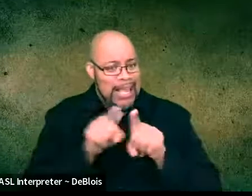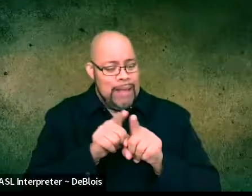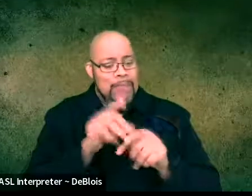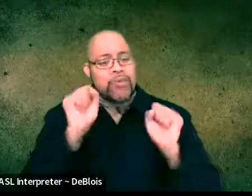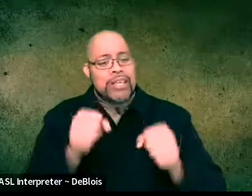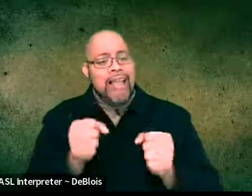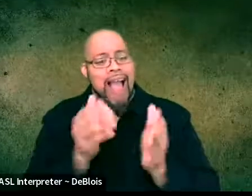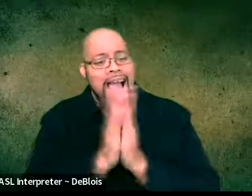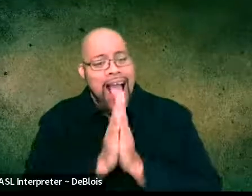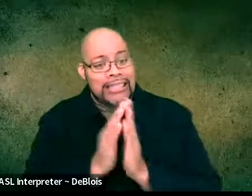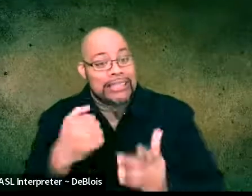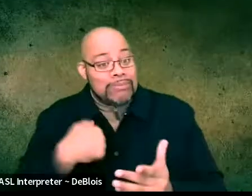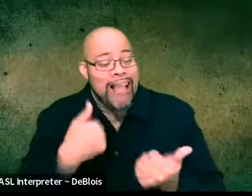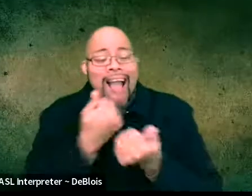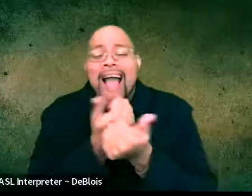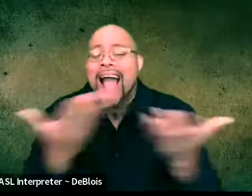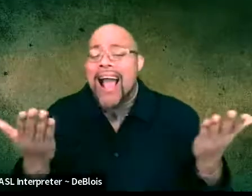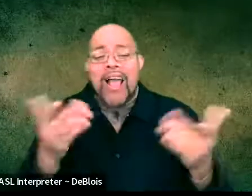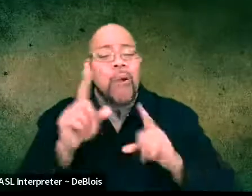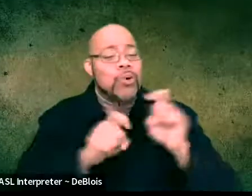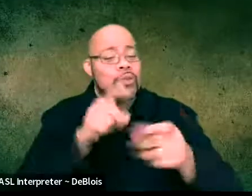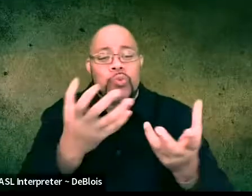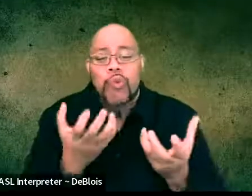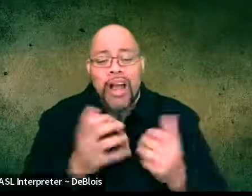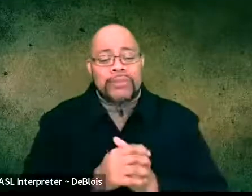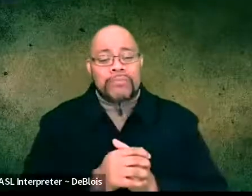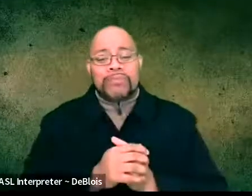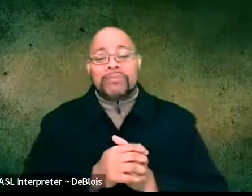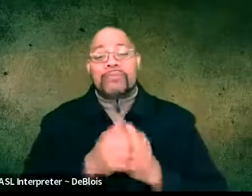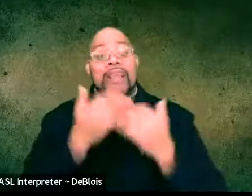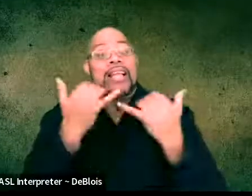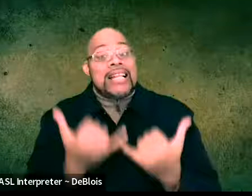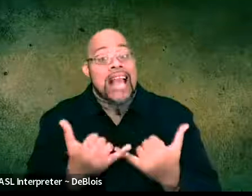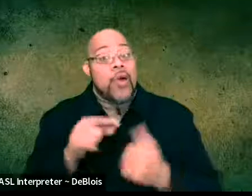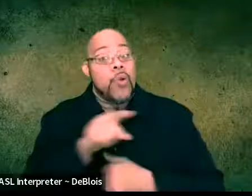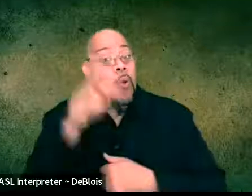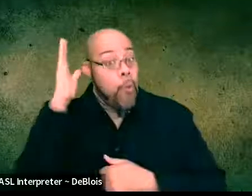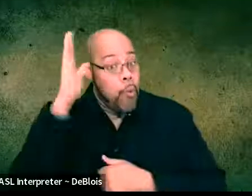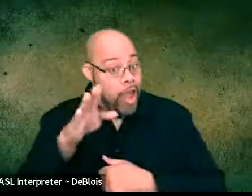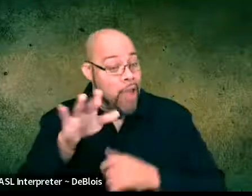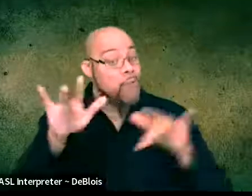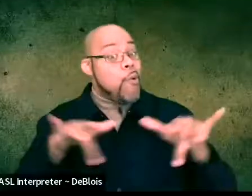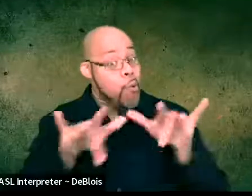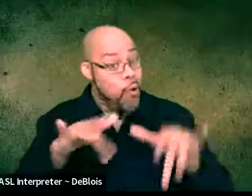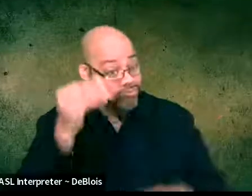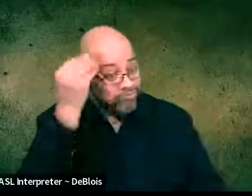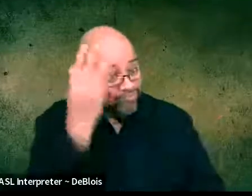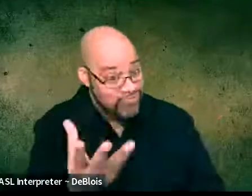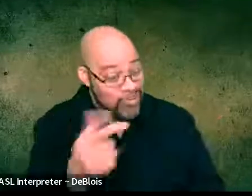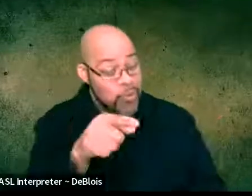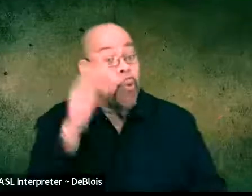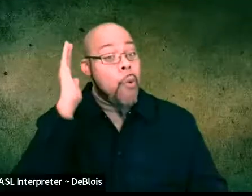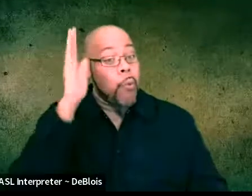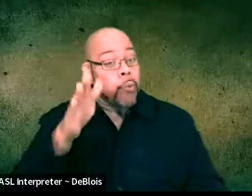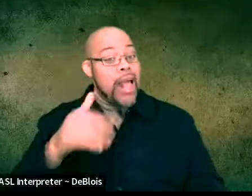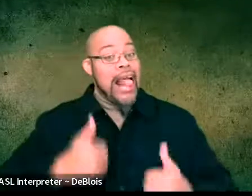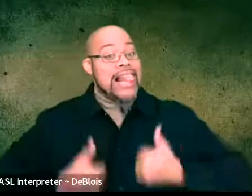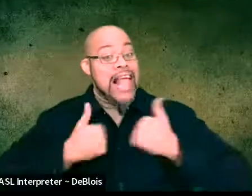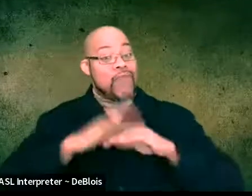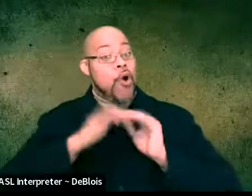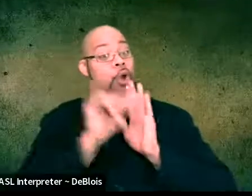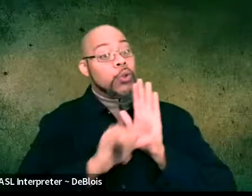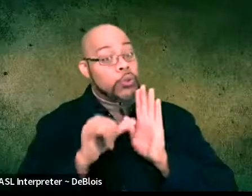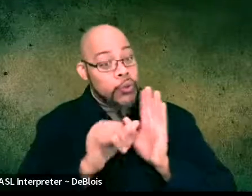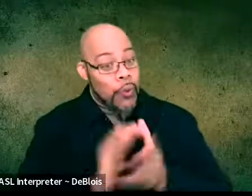you can ask me any questions you want. Now you will be recorded and you will be live on